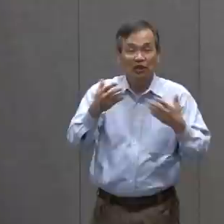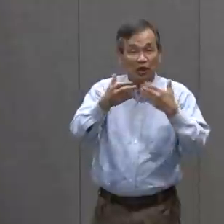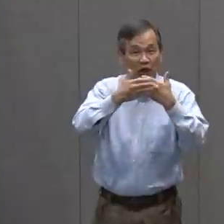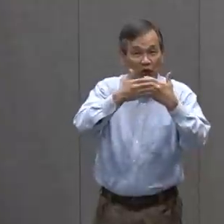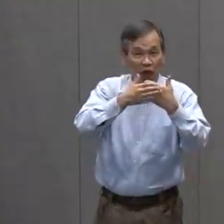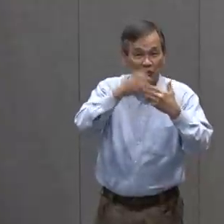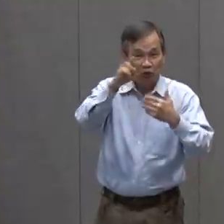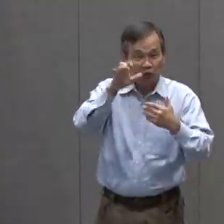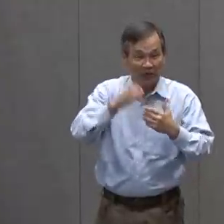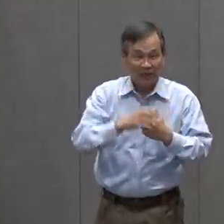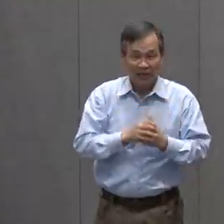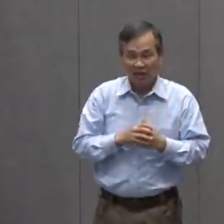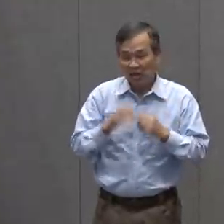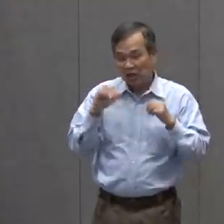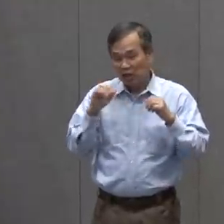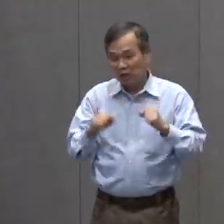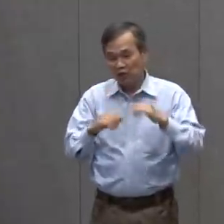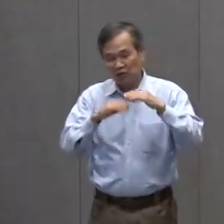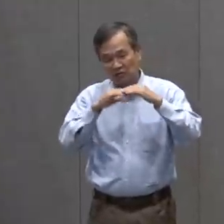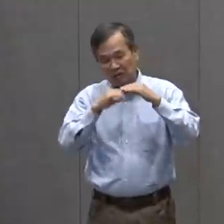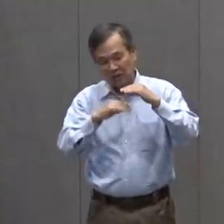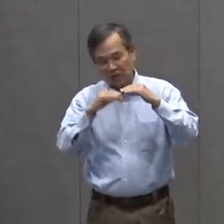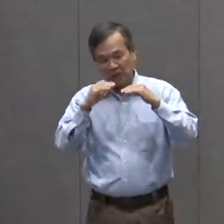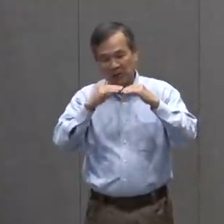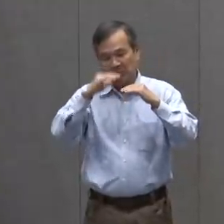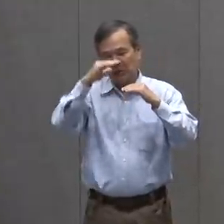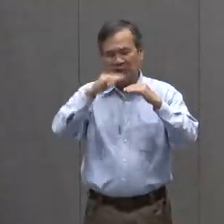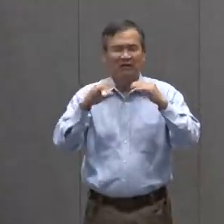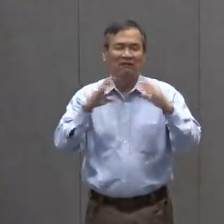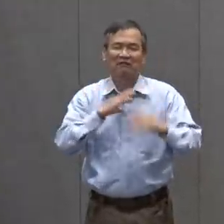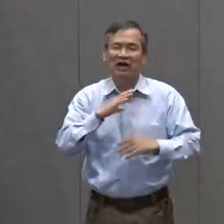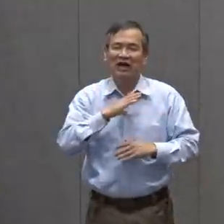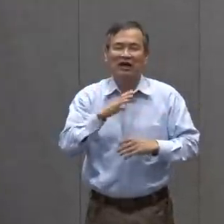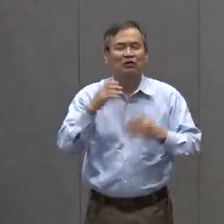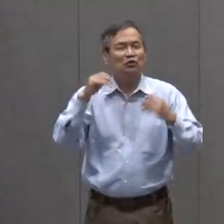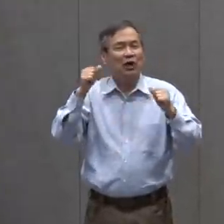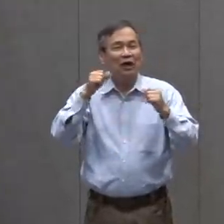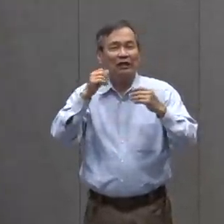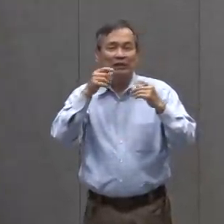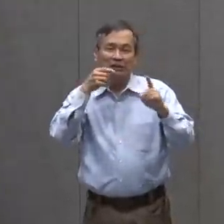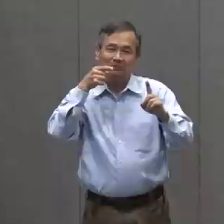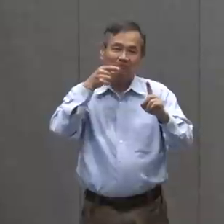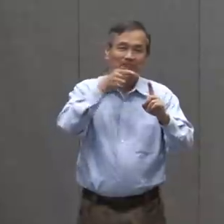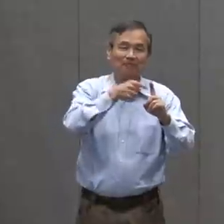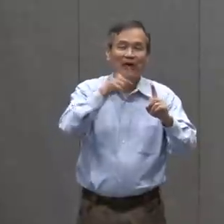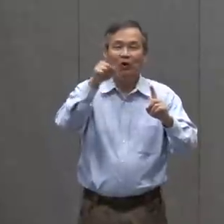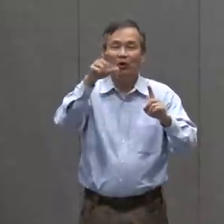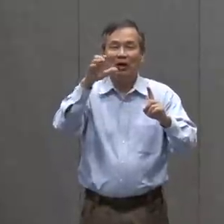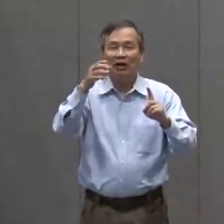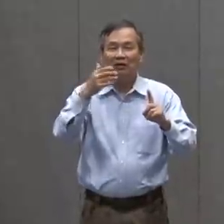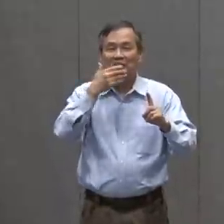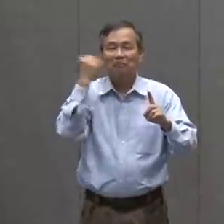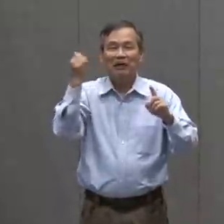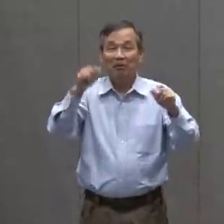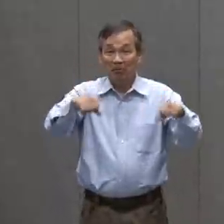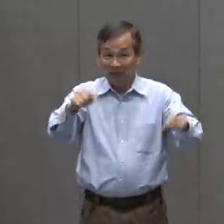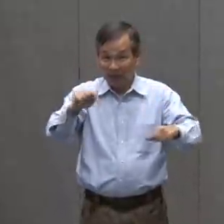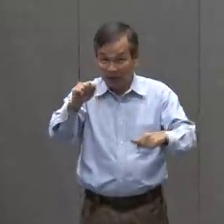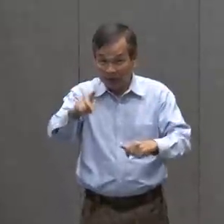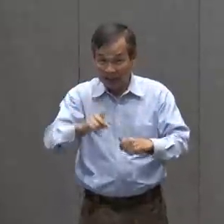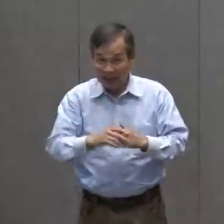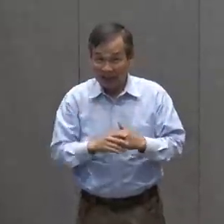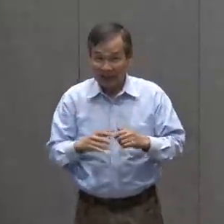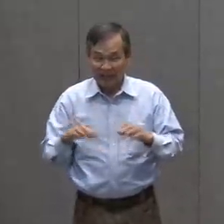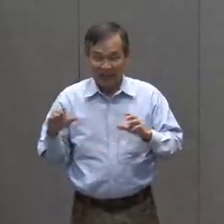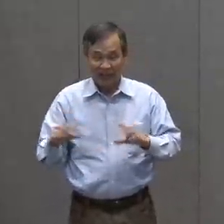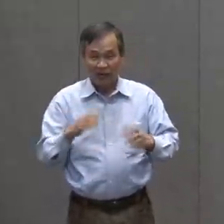100. Now, you're allowed to be under 100 or over 100. You're just trying to get as close to 100 either way. So we're going to do